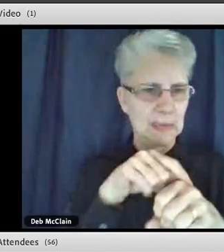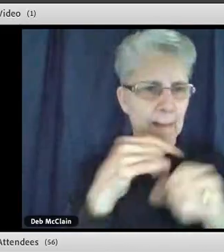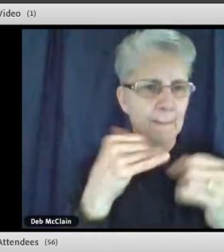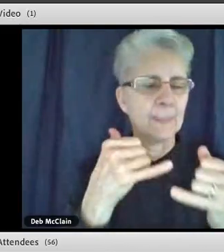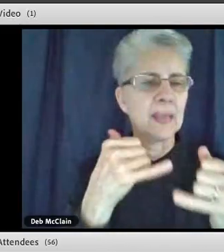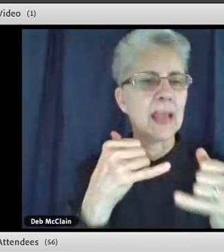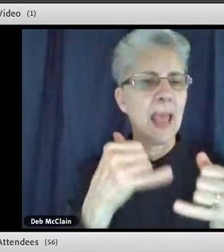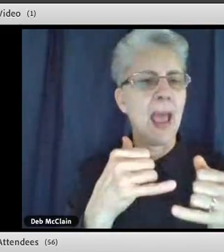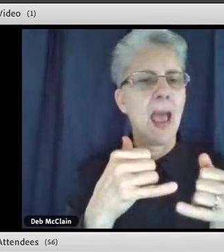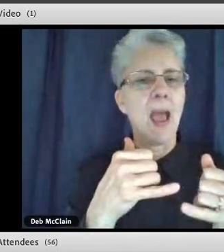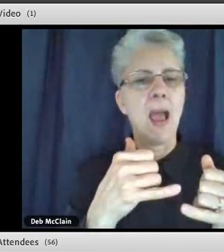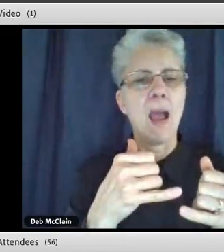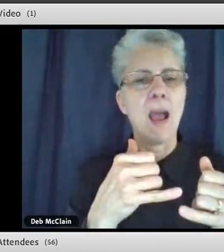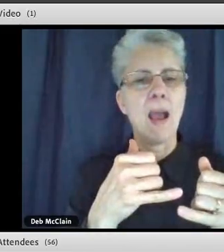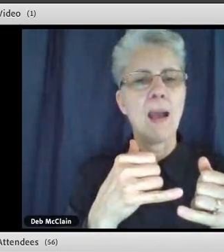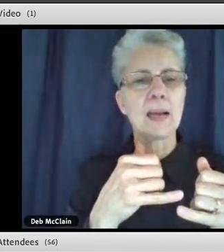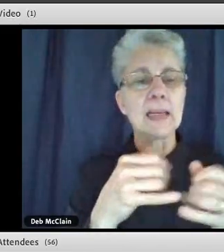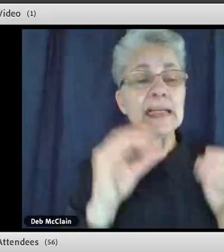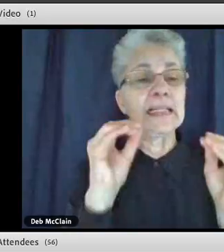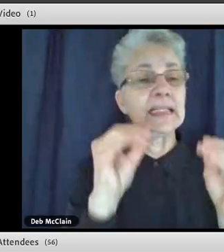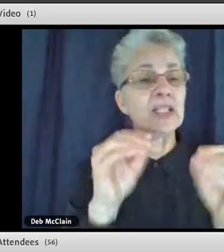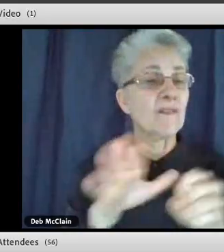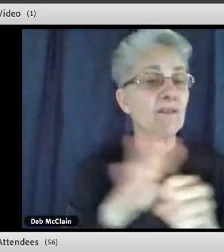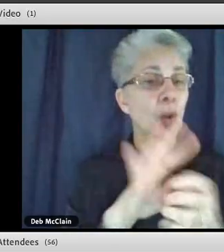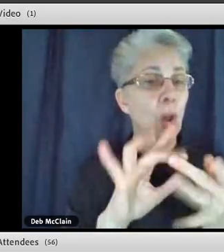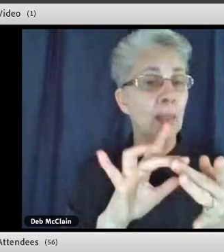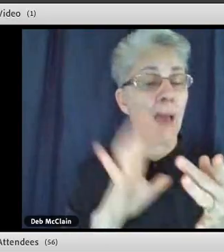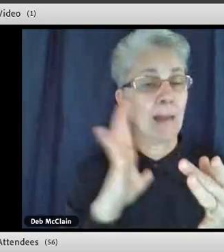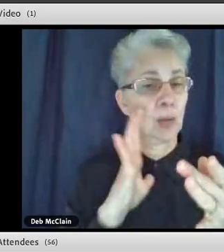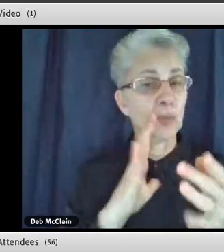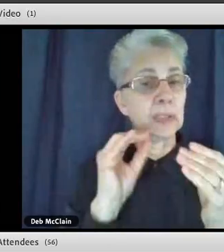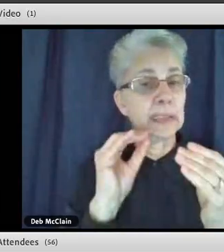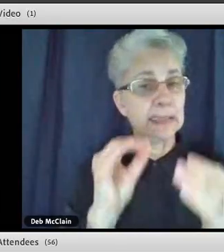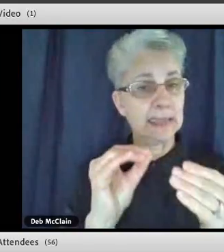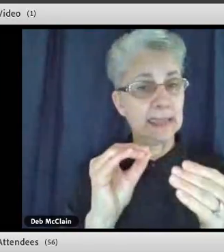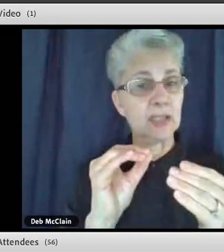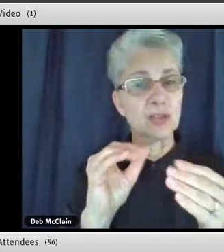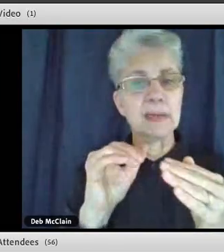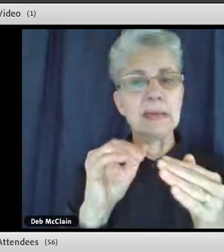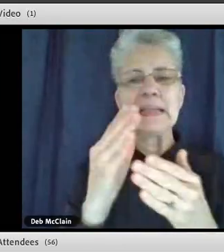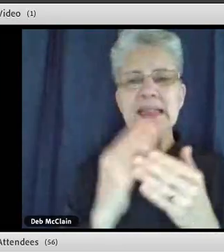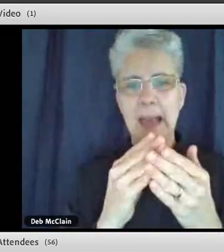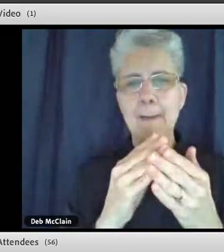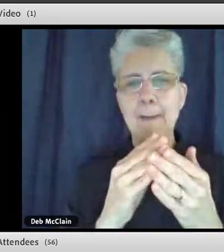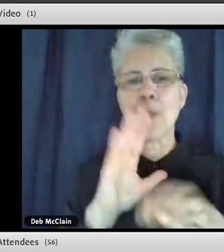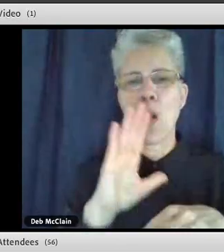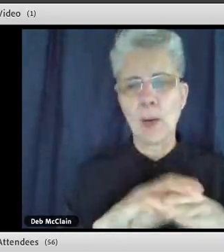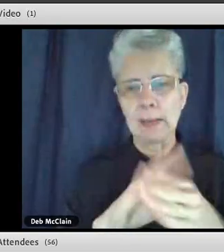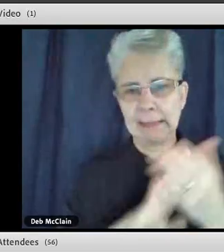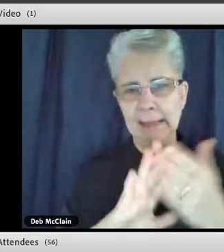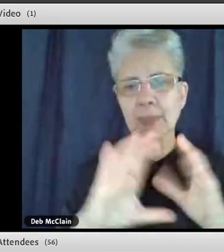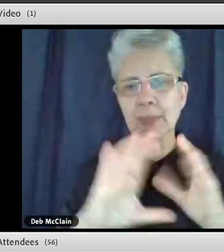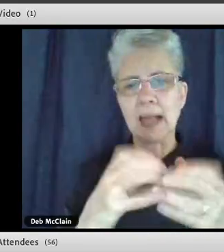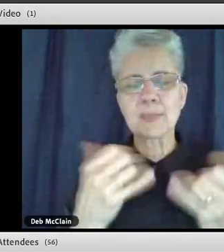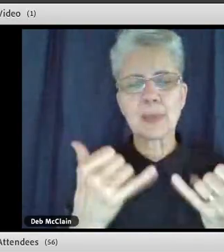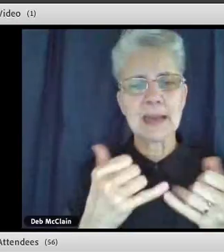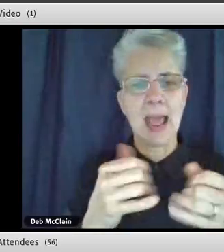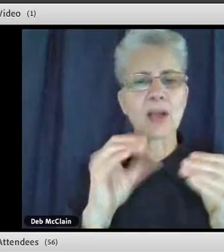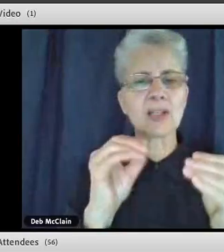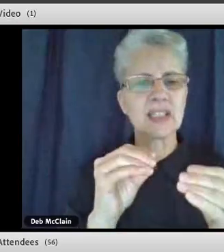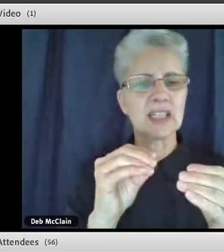Now I'm teaching completely online. I was teaching some in person, but now I'm teaching completely online for